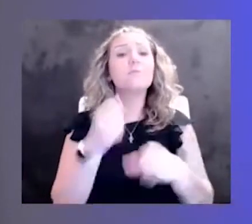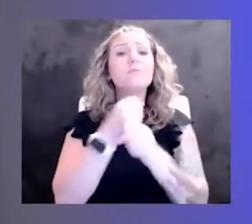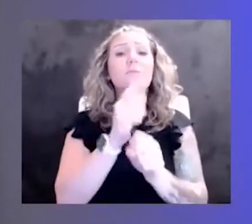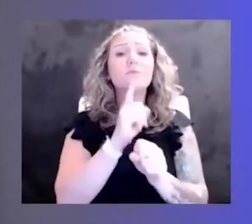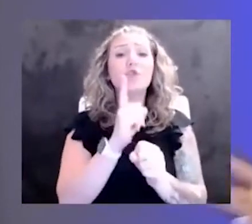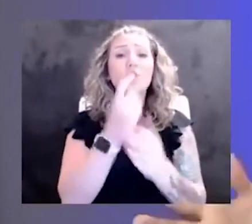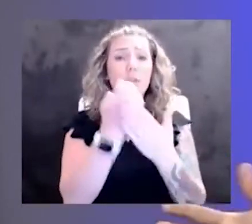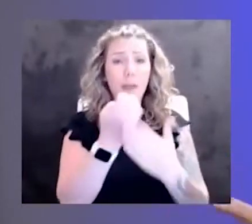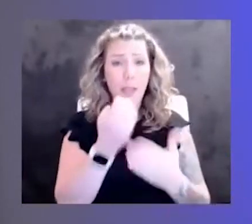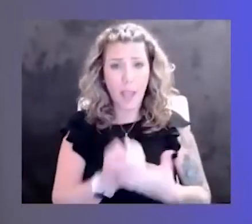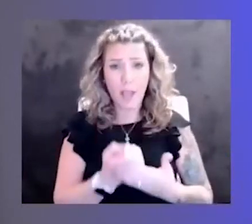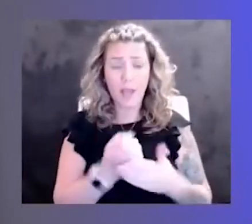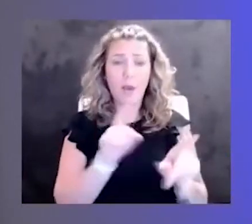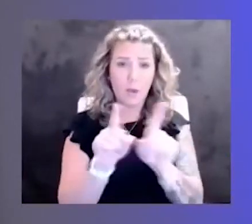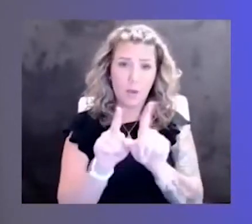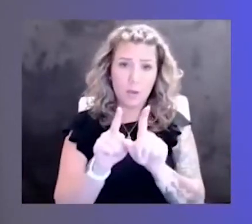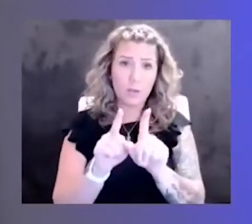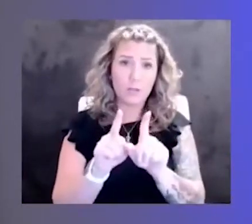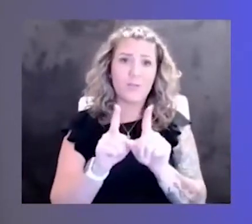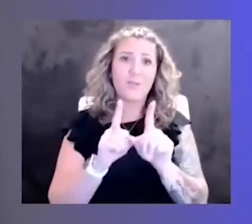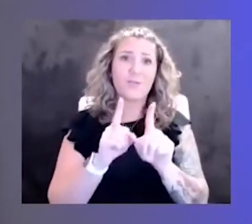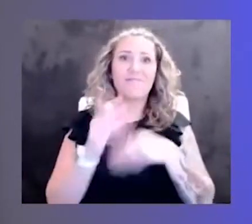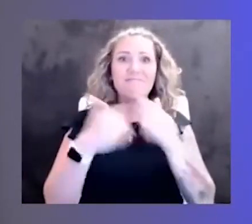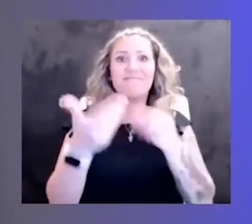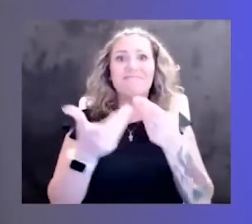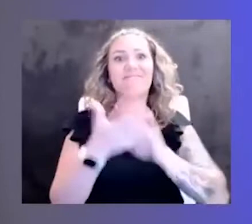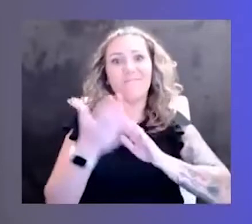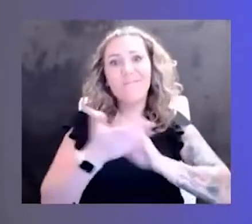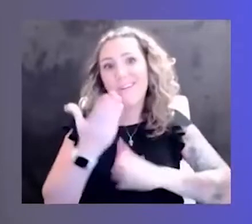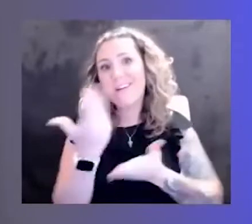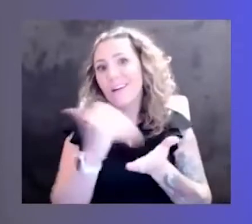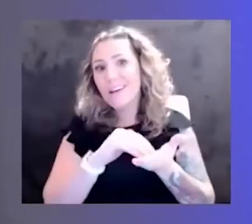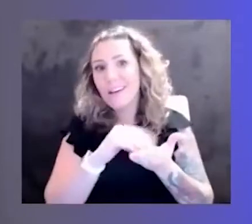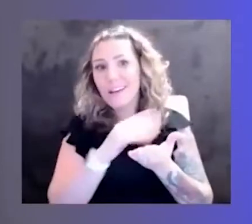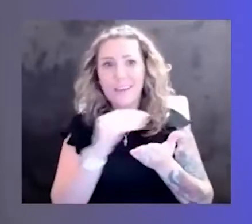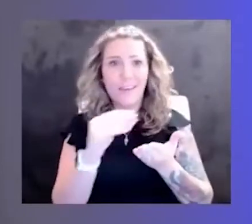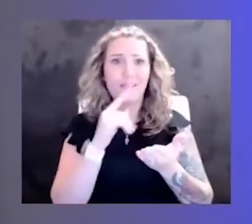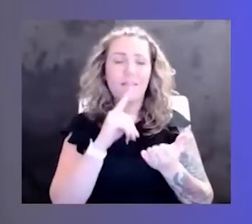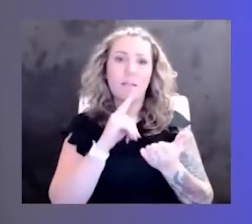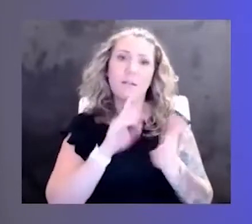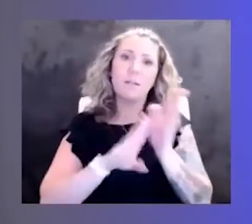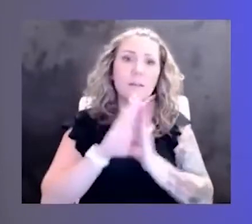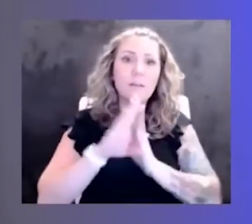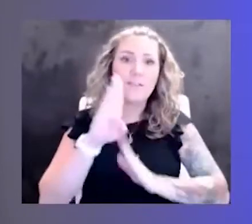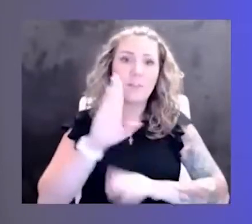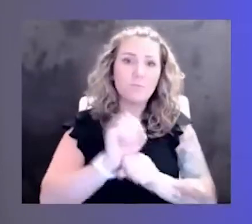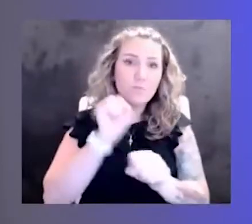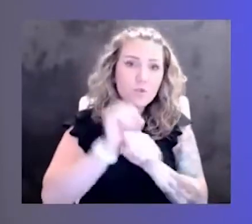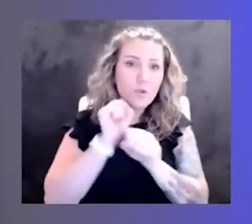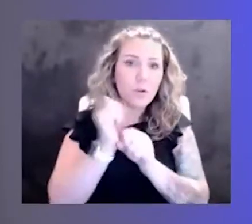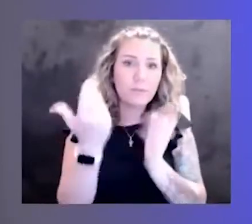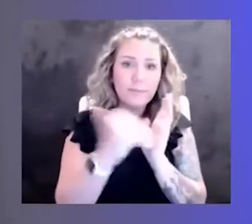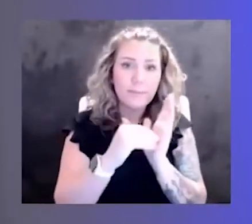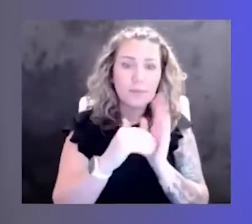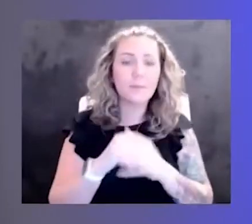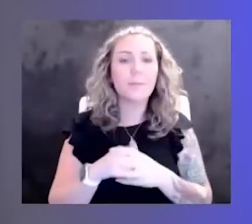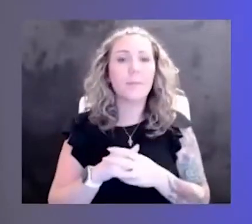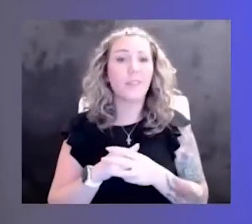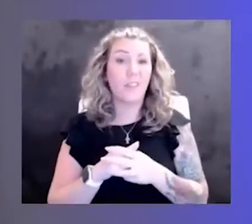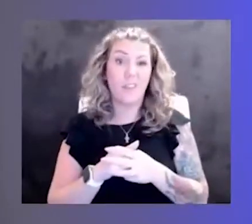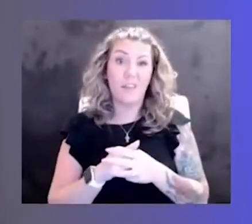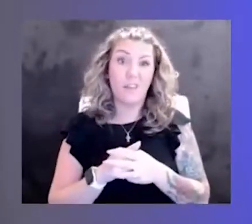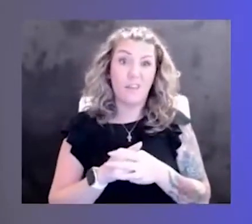to get back up and going, and growing the jobs that we've seen lost during this time.